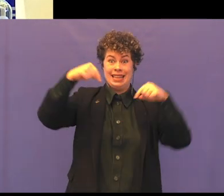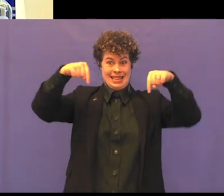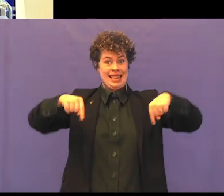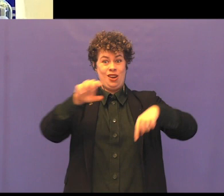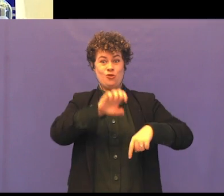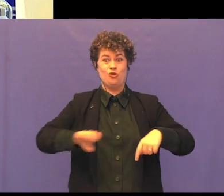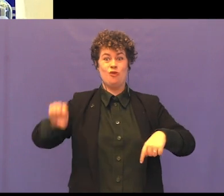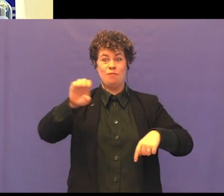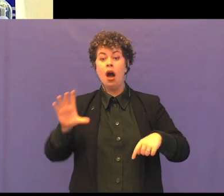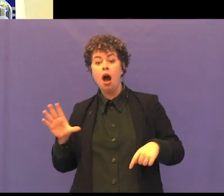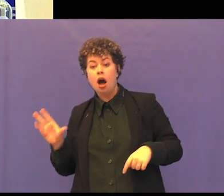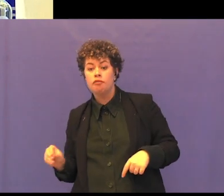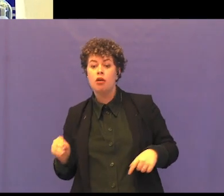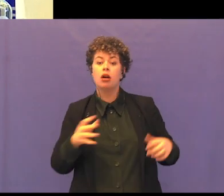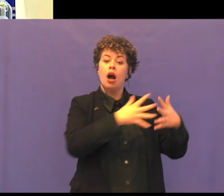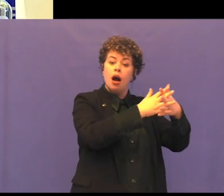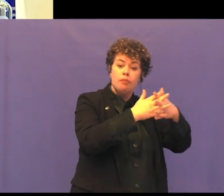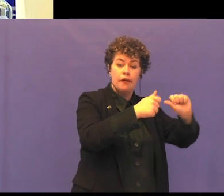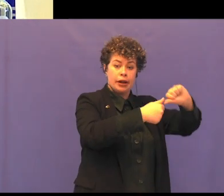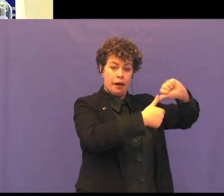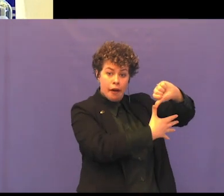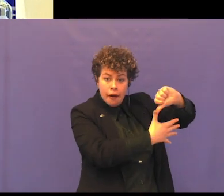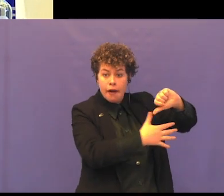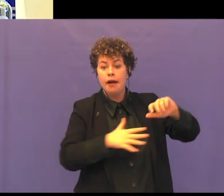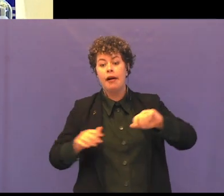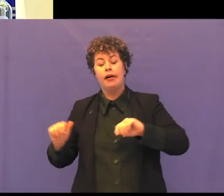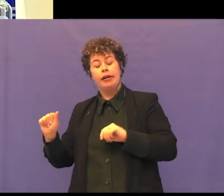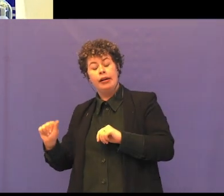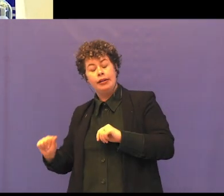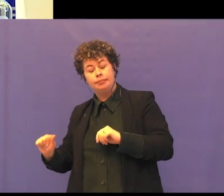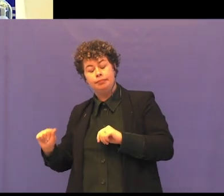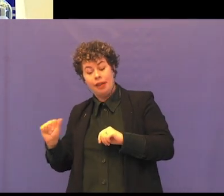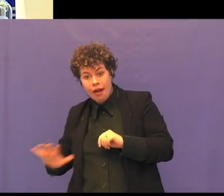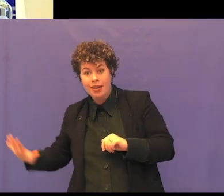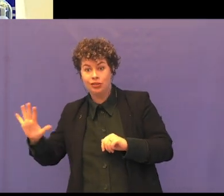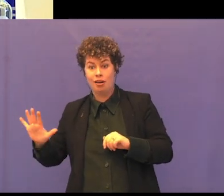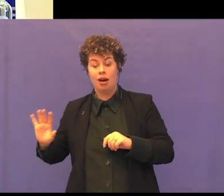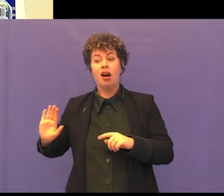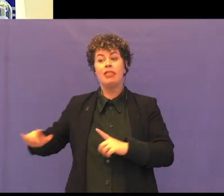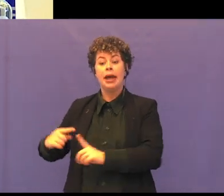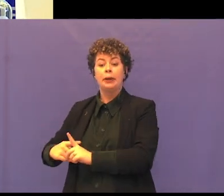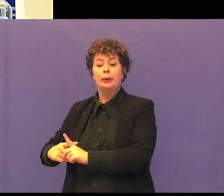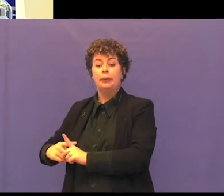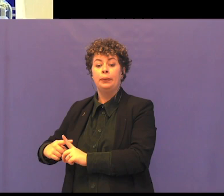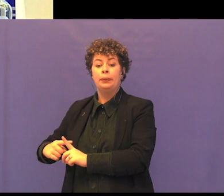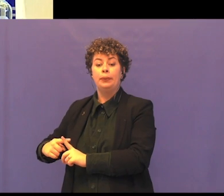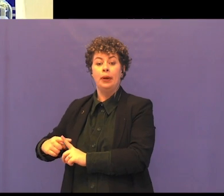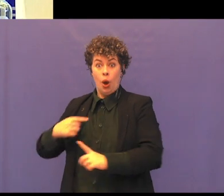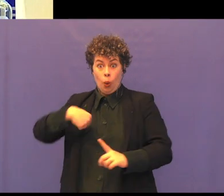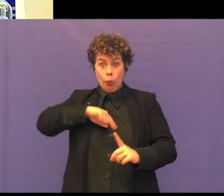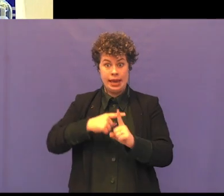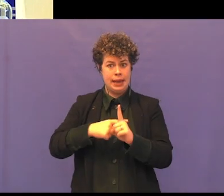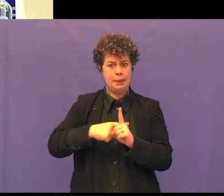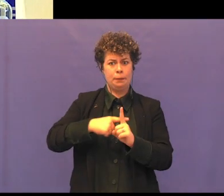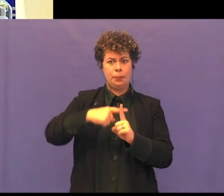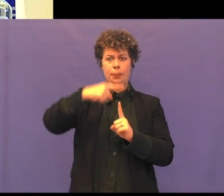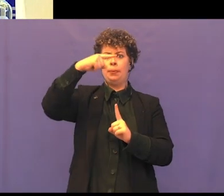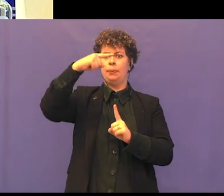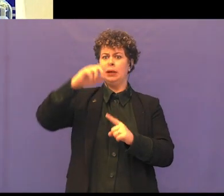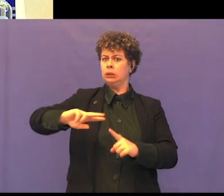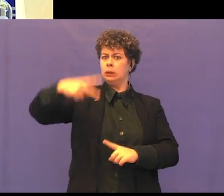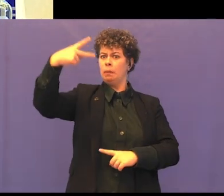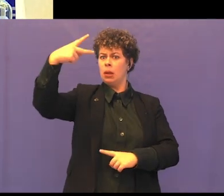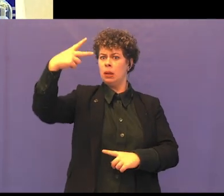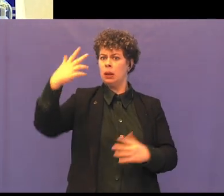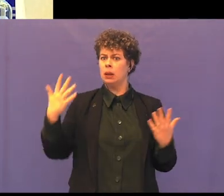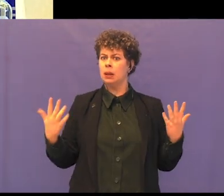know what we're talking about in the years ahead. Well, Michael, thank you for that incredible, advice as well. Look